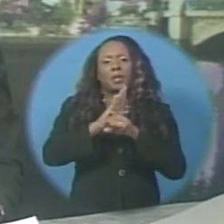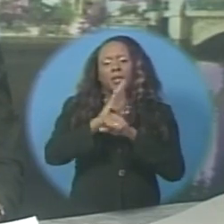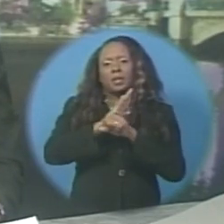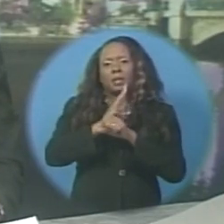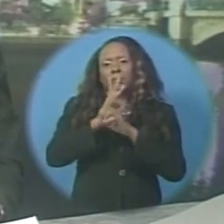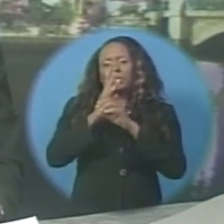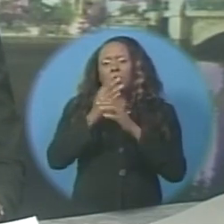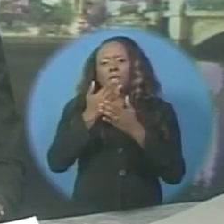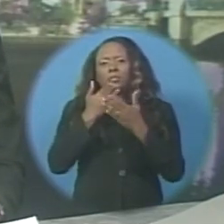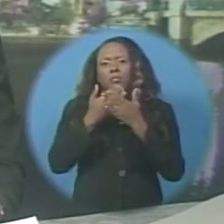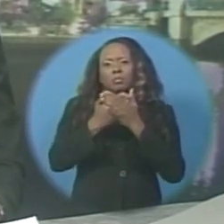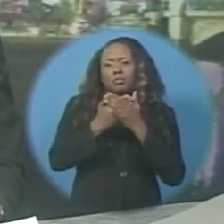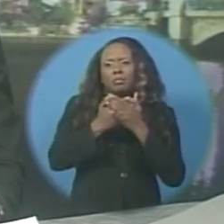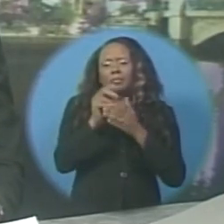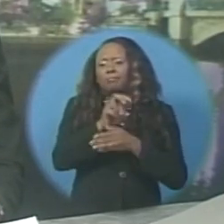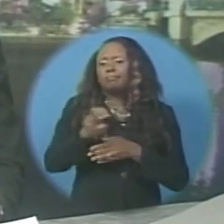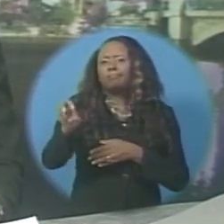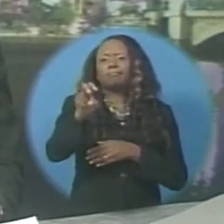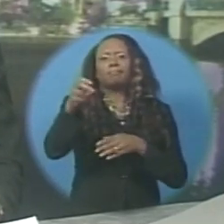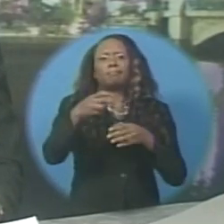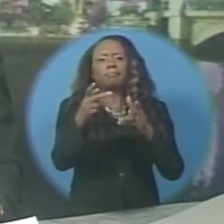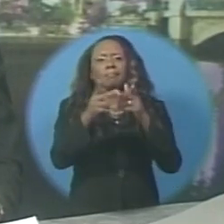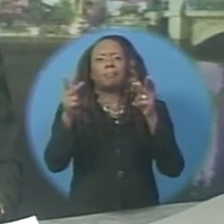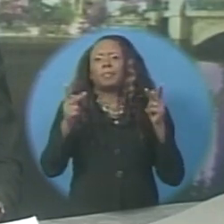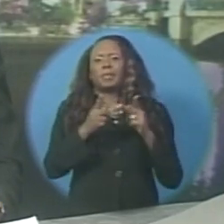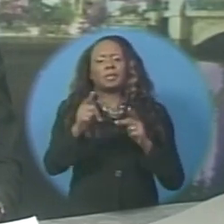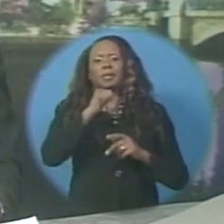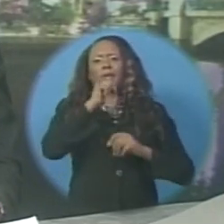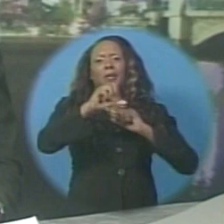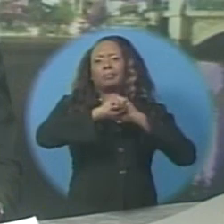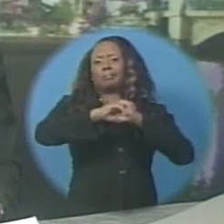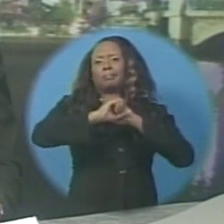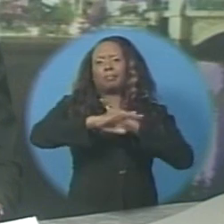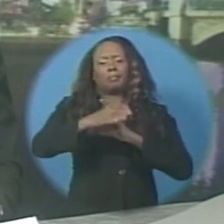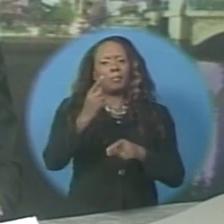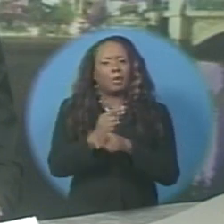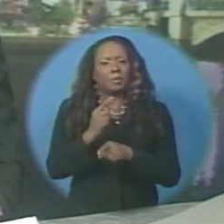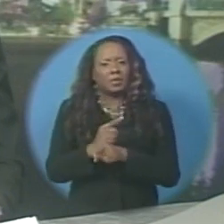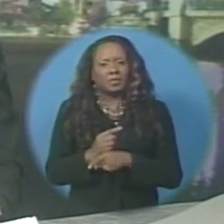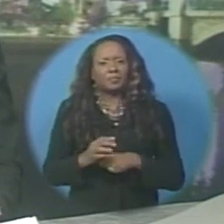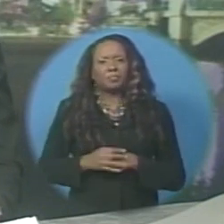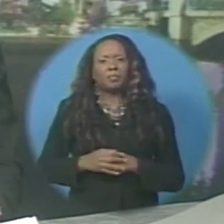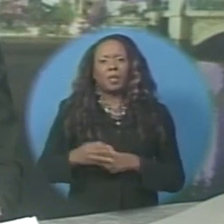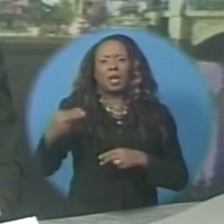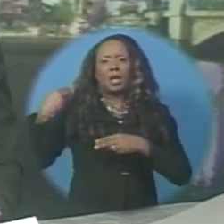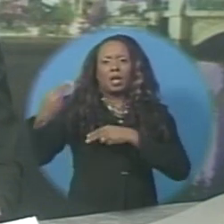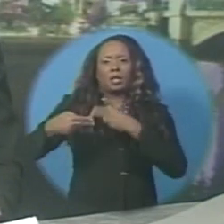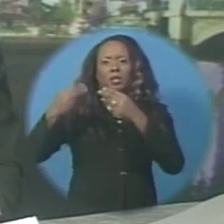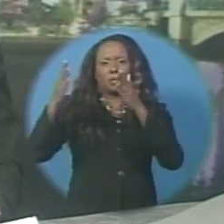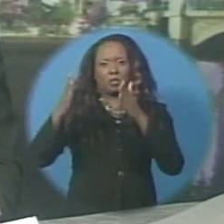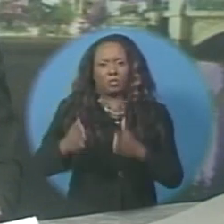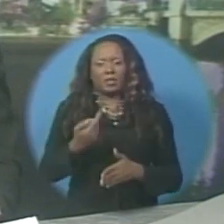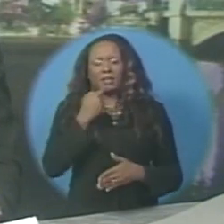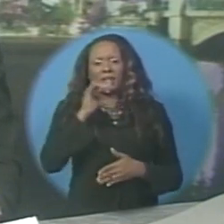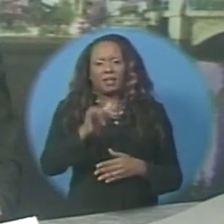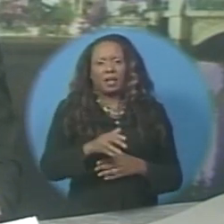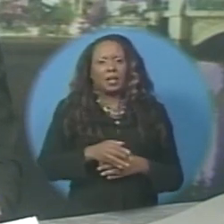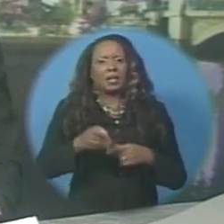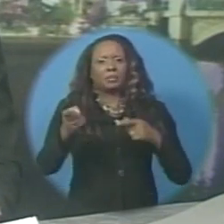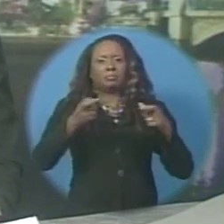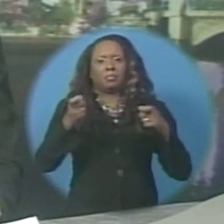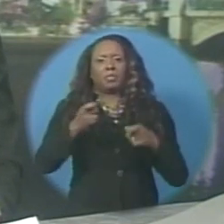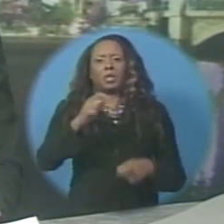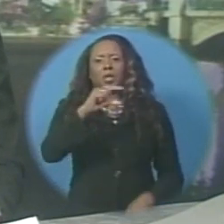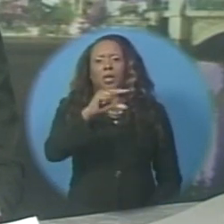effective marketing. This is the contention of historian Dr. Carl Watson. Dr. Watson, who currently co-manages George